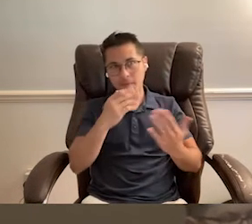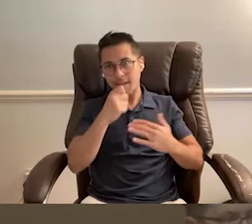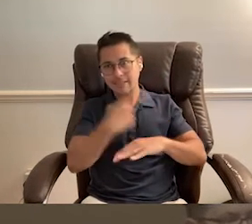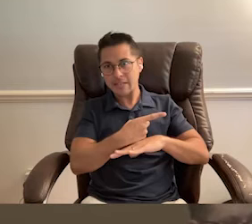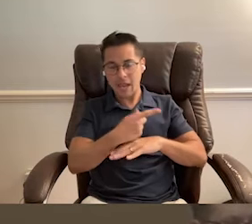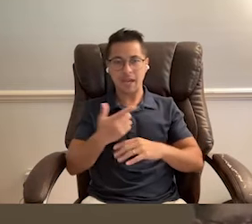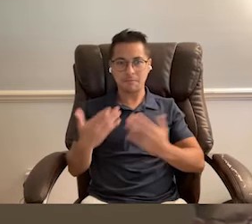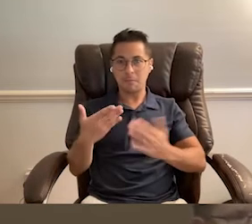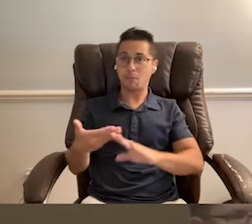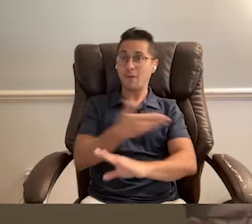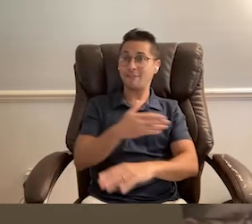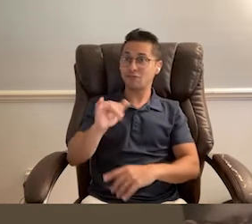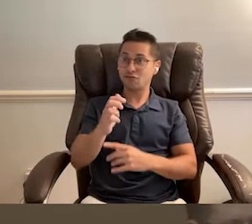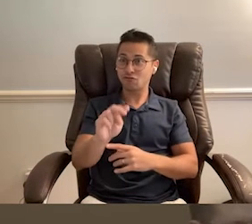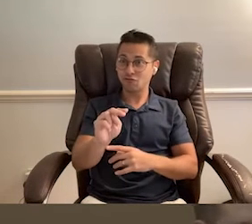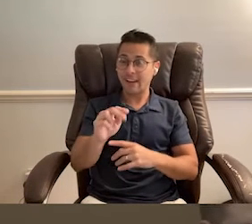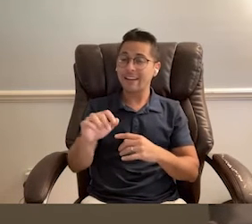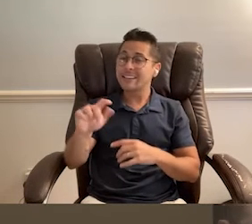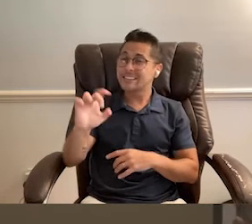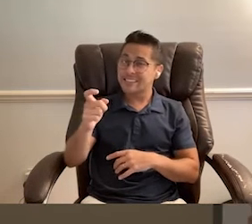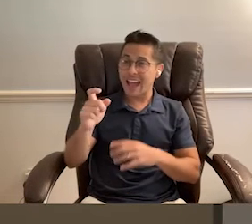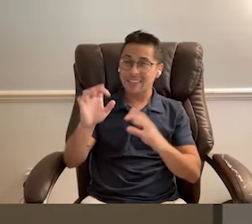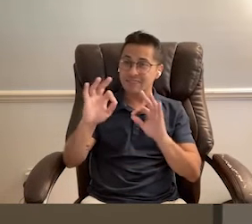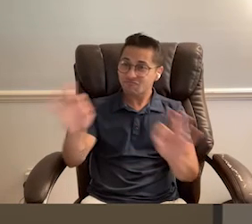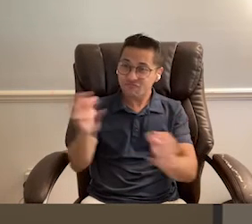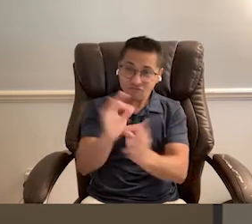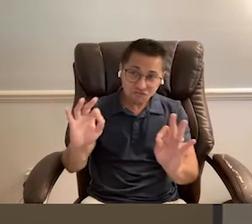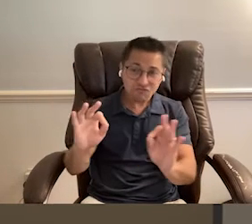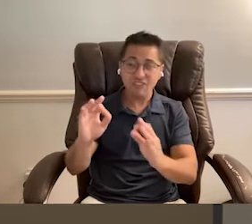know, tax-free earnings that can be used for a variety of expenditures. And we'll